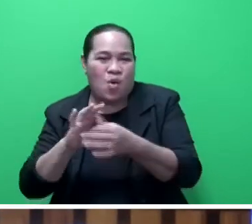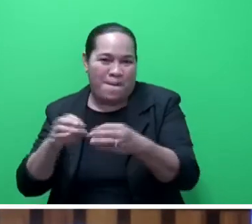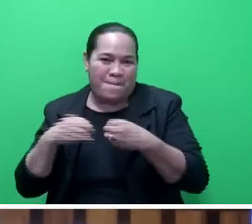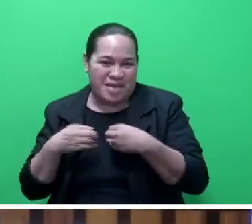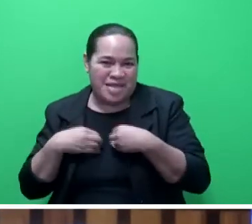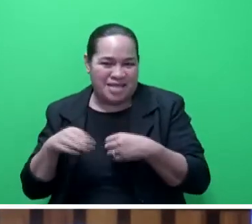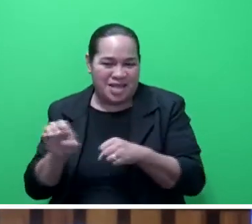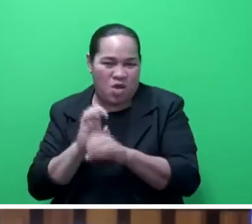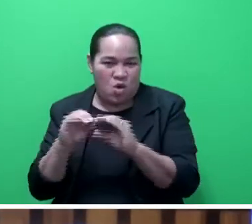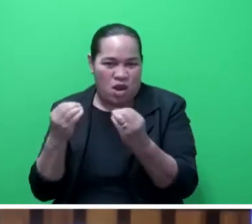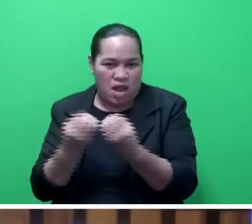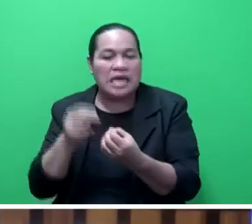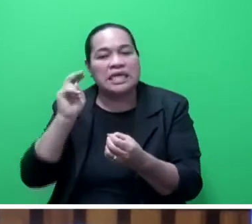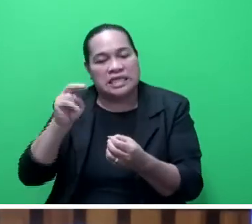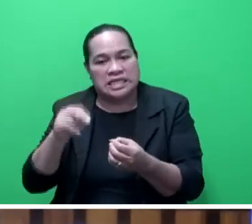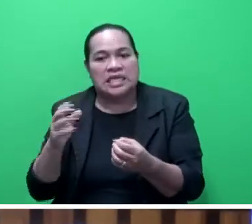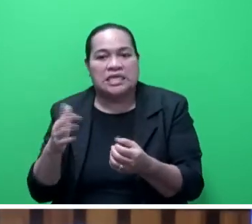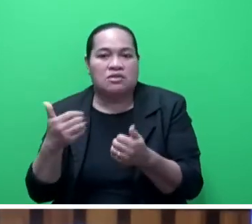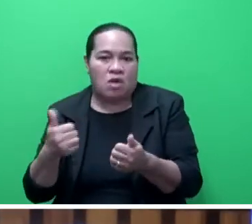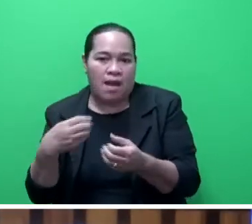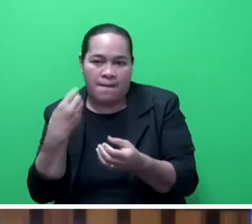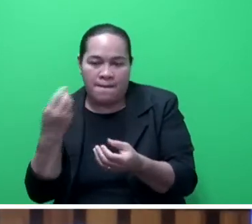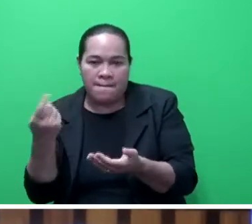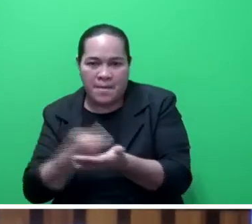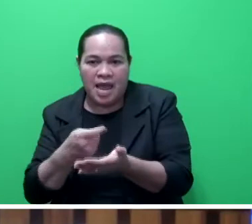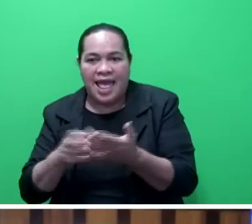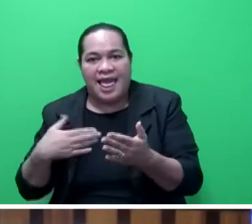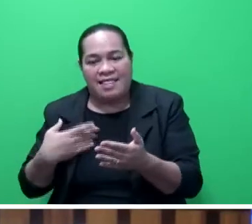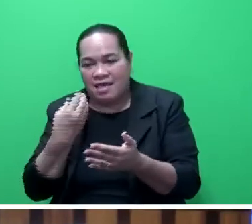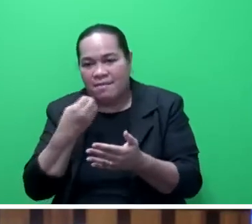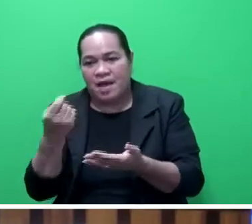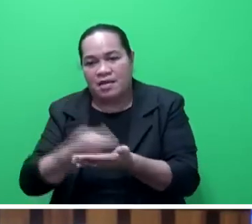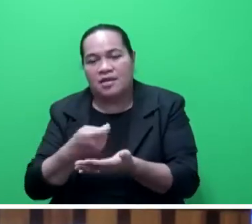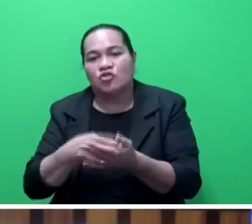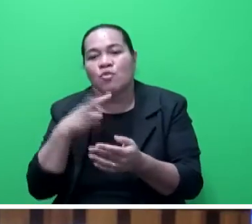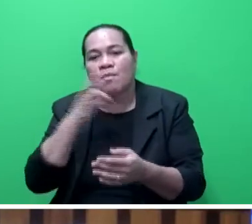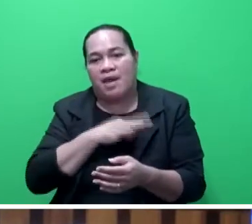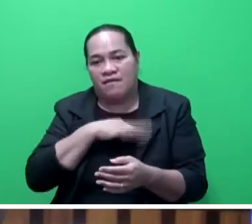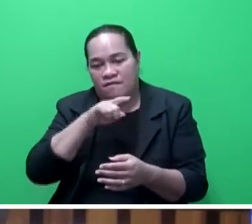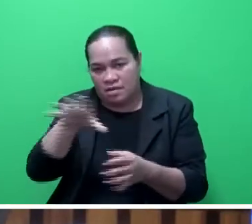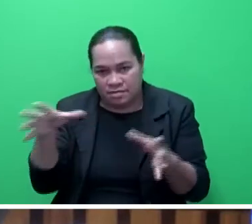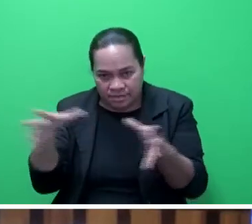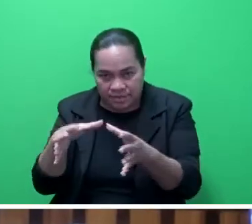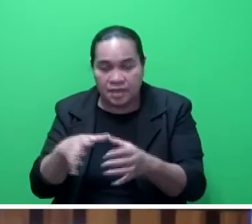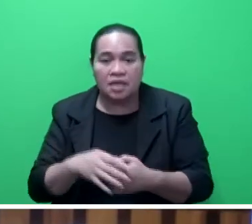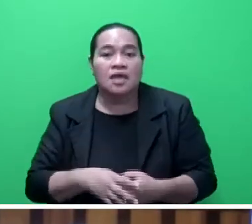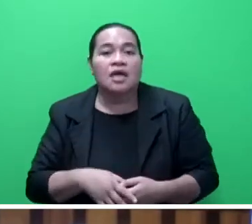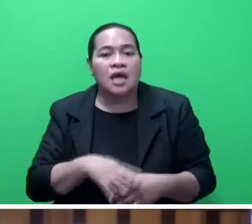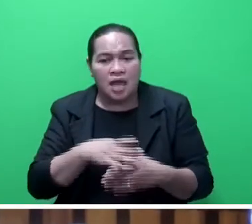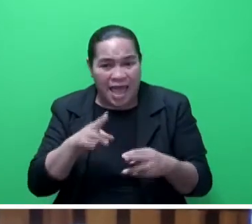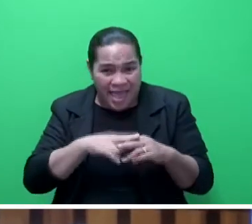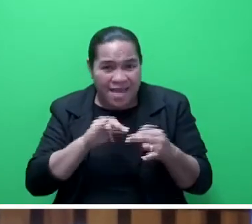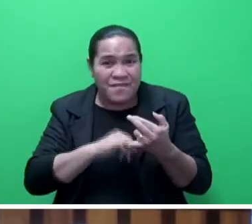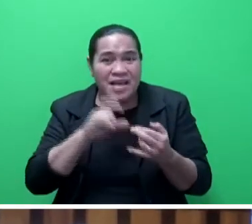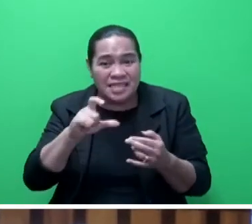that requires healthy cash flow to make investments for its sustainability and that of the entire sugar industry. And as people know, sir, FSC